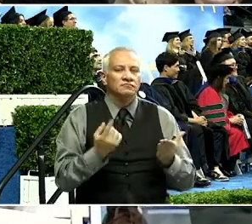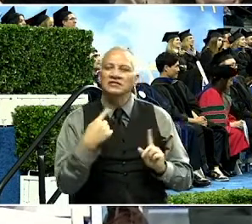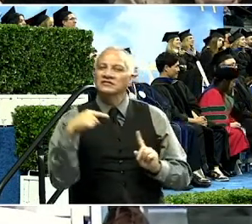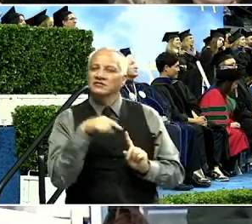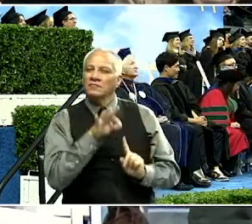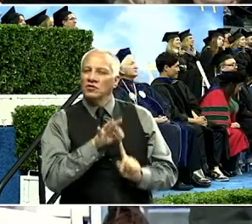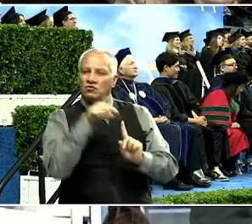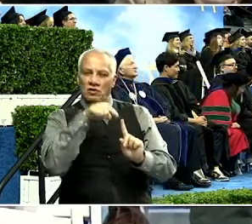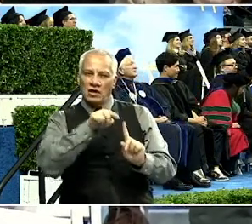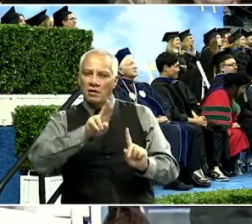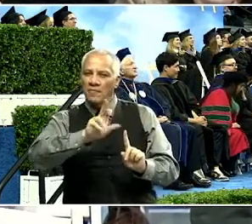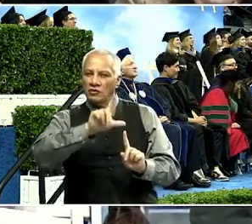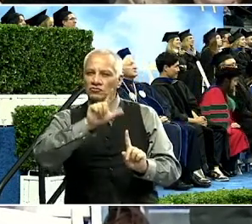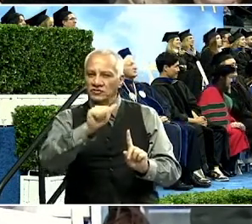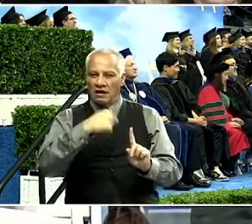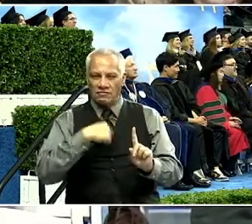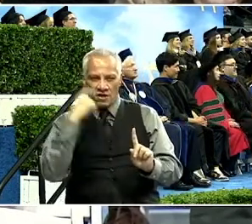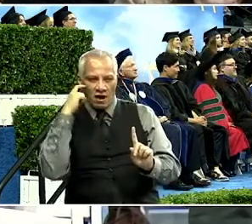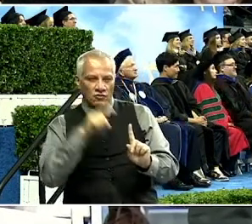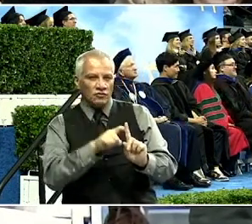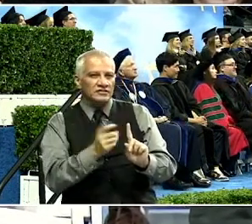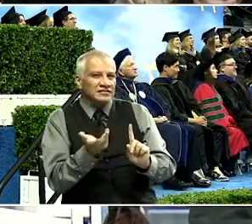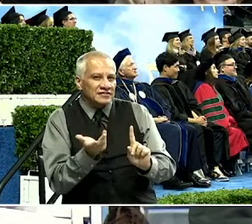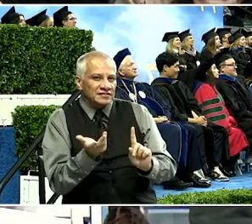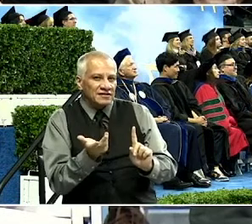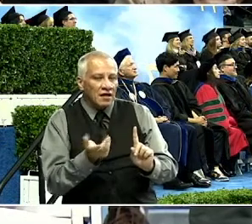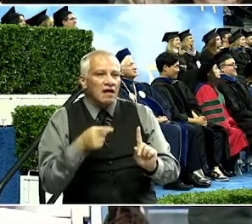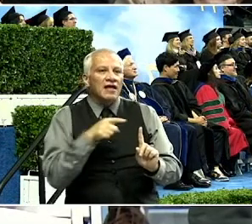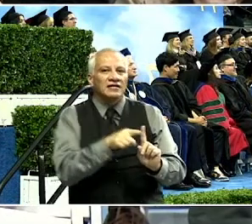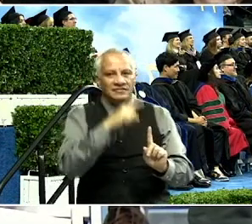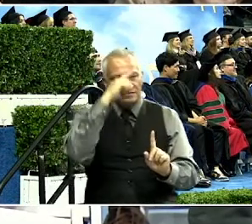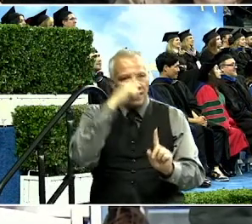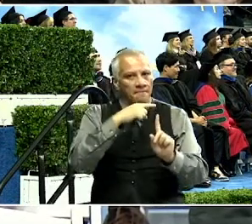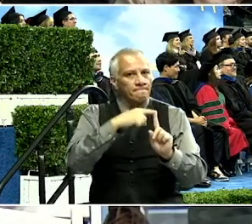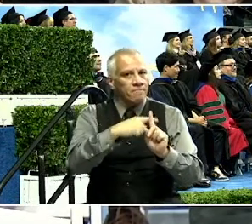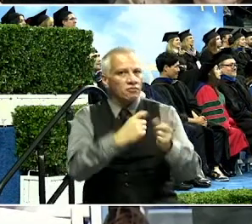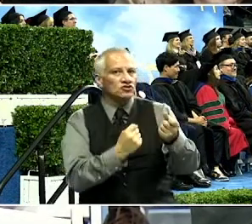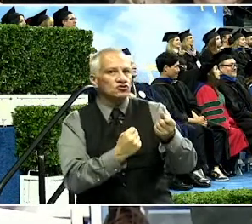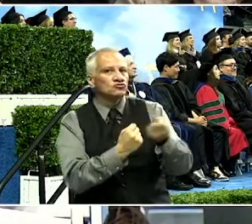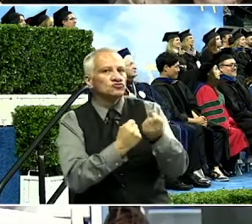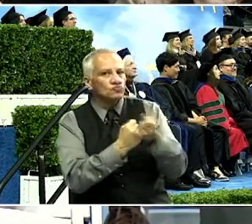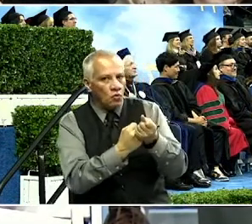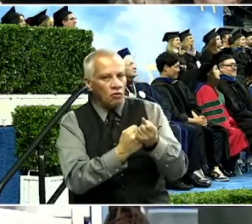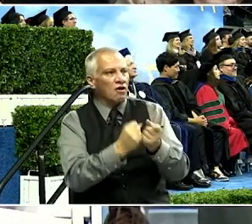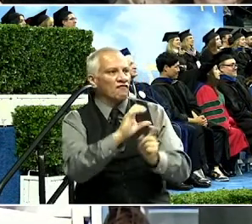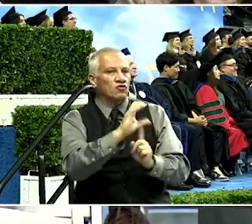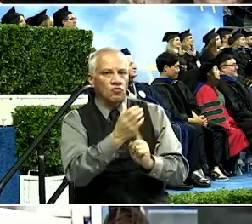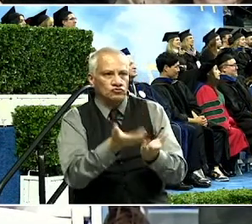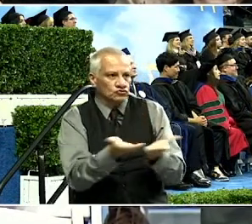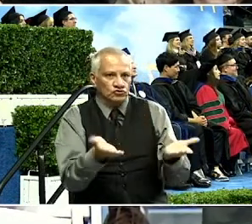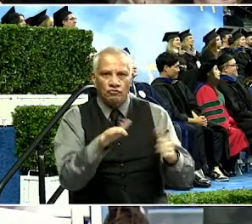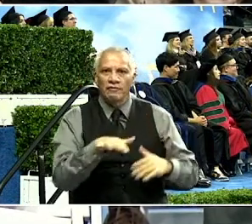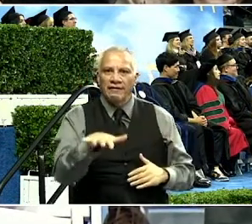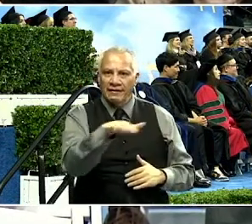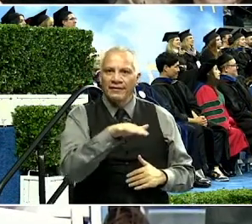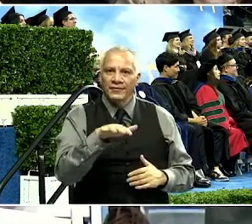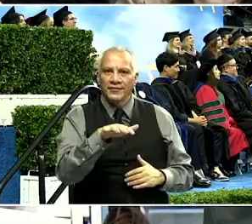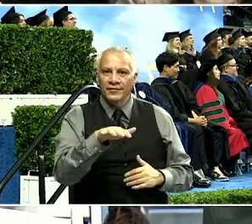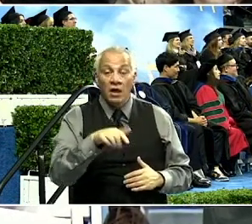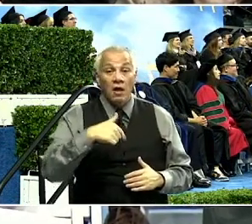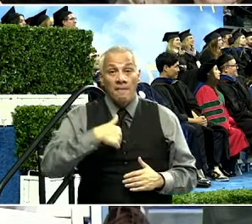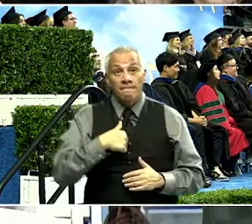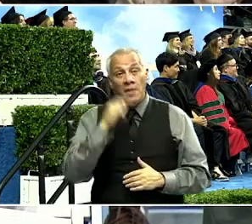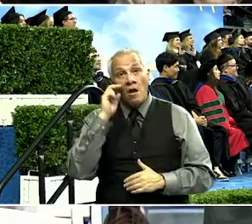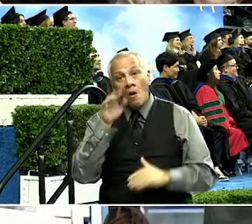things about UCLA I observed, however, is the positive, supportive culture the people here cultivated. As a